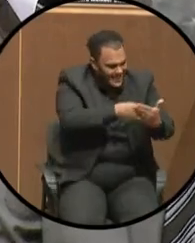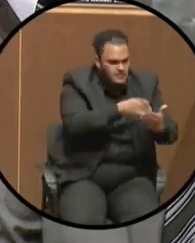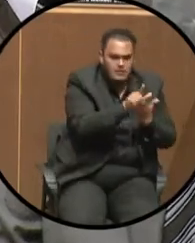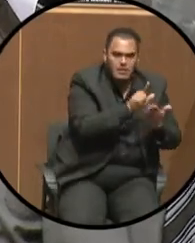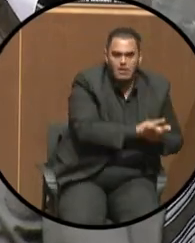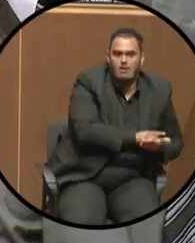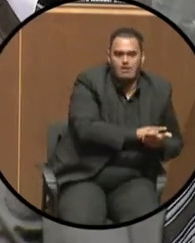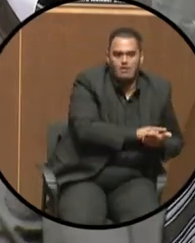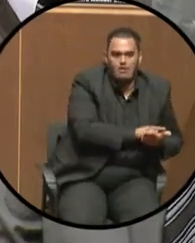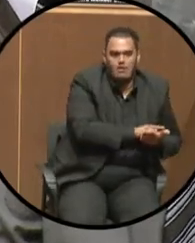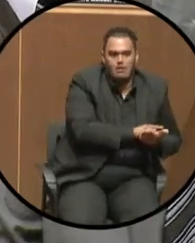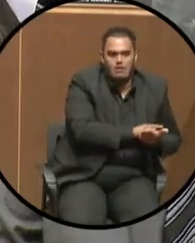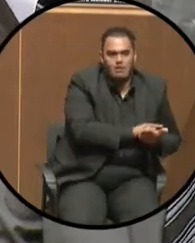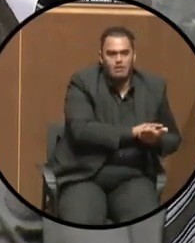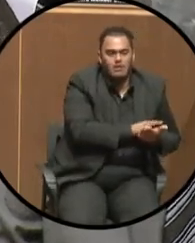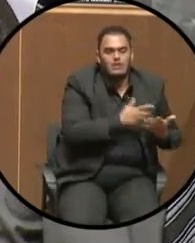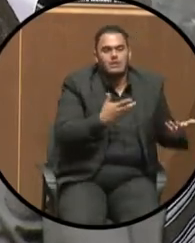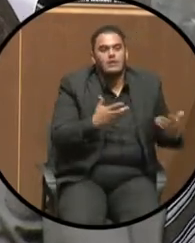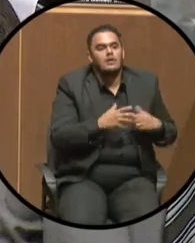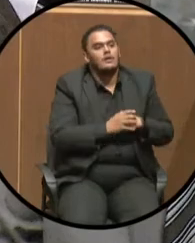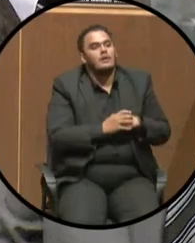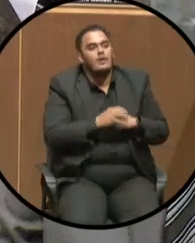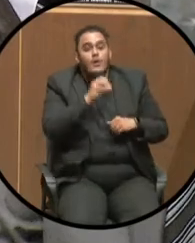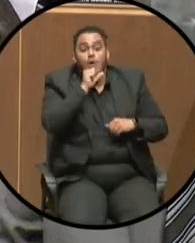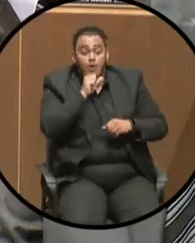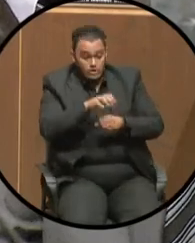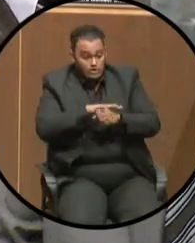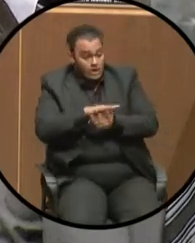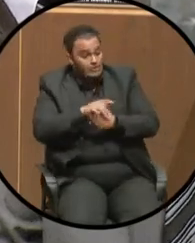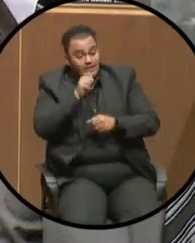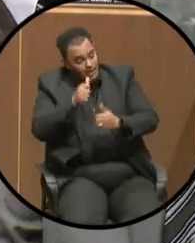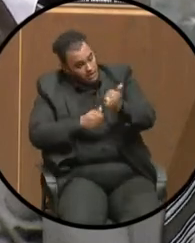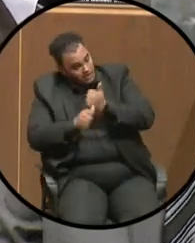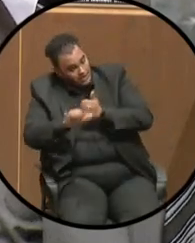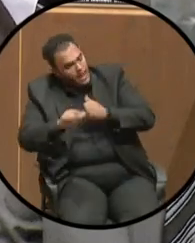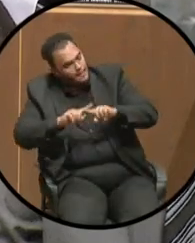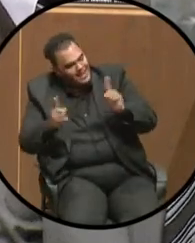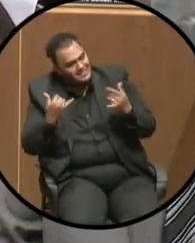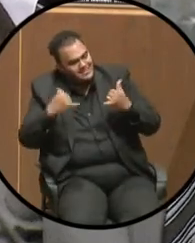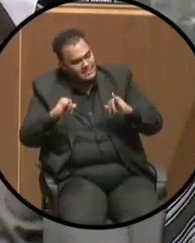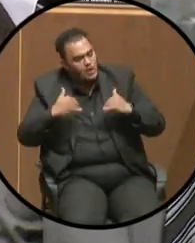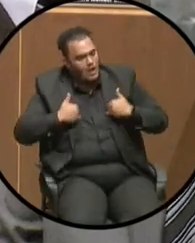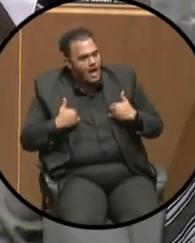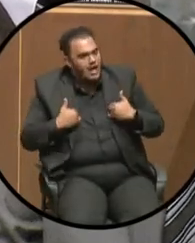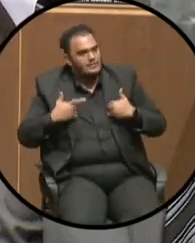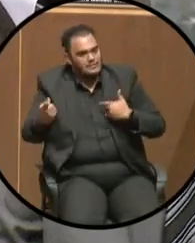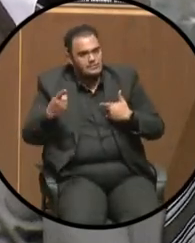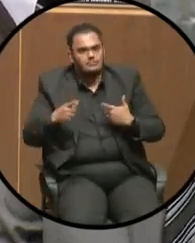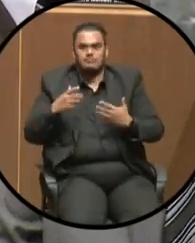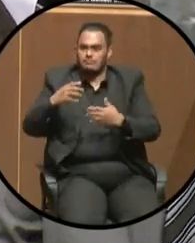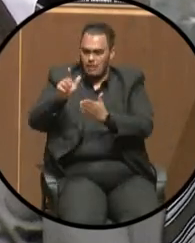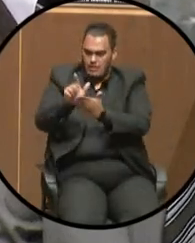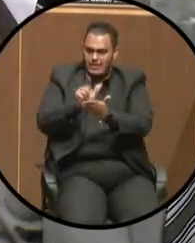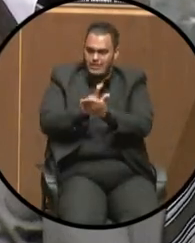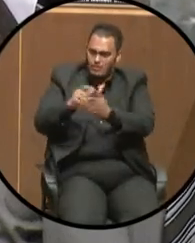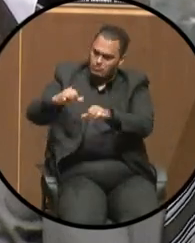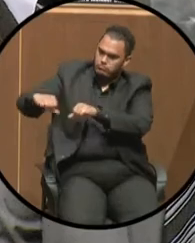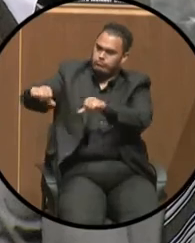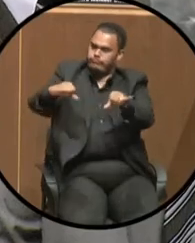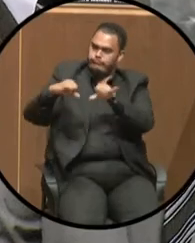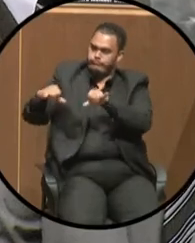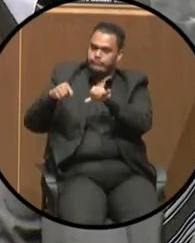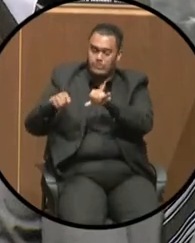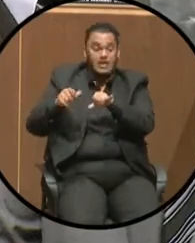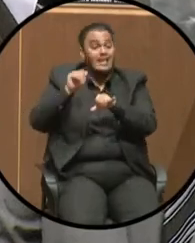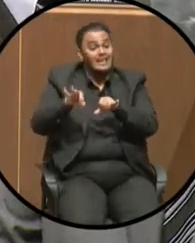under the first district, this has a precedent. According to the lawyer who won the case, an outcome of this ruling is that if you reinstate a mask mandate of any